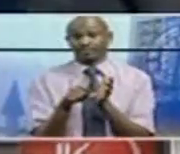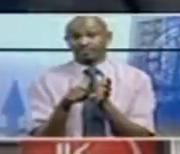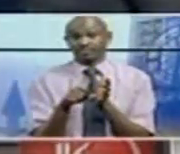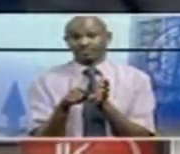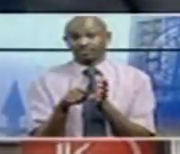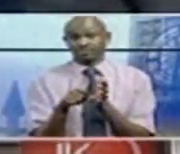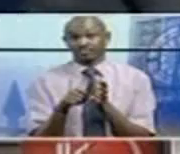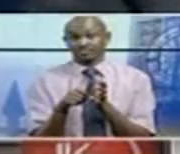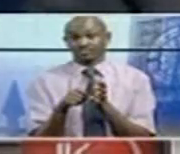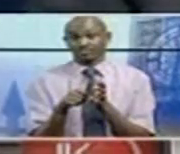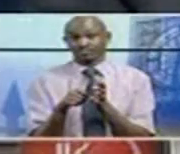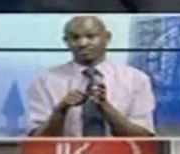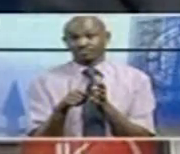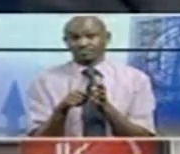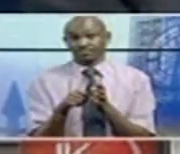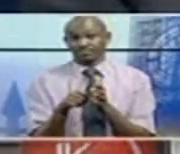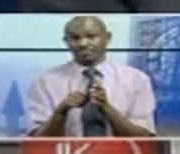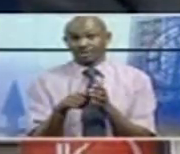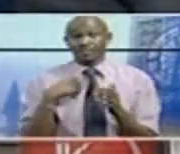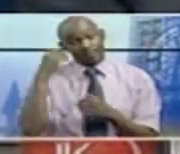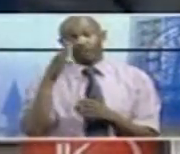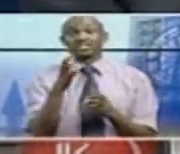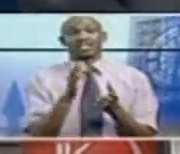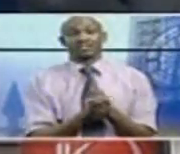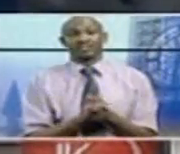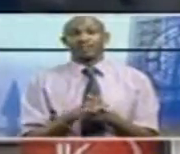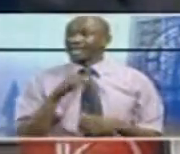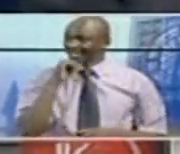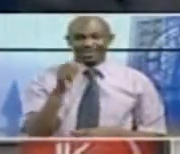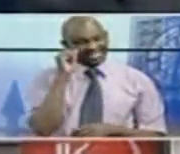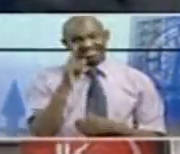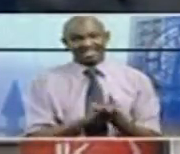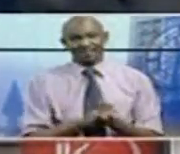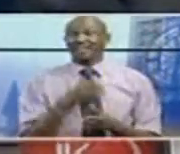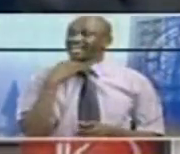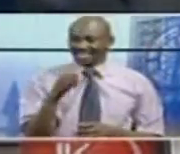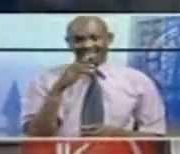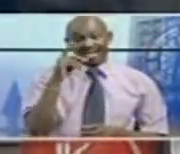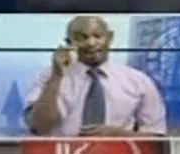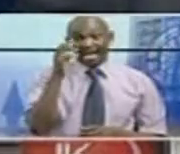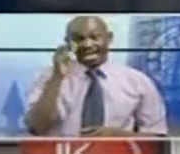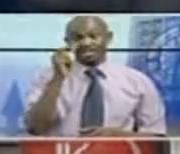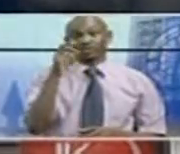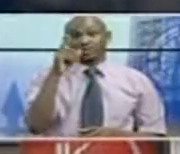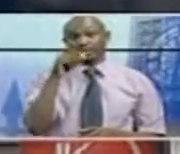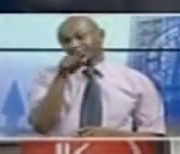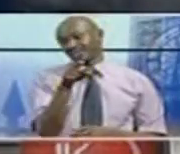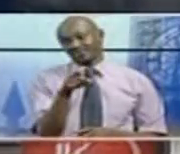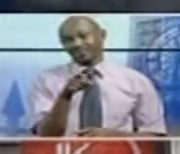to do with Venturi's motion? I'm lost. I don't understand. No. But I think Kabando, yeah, is